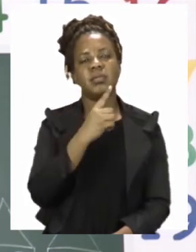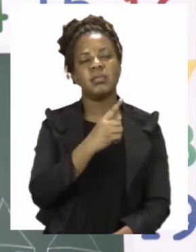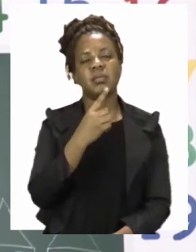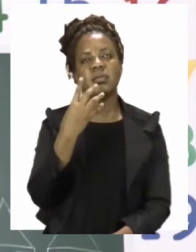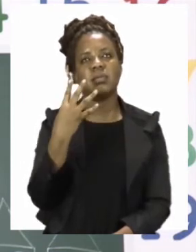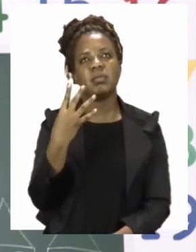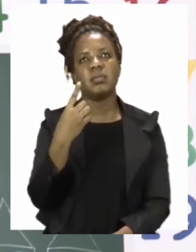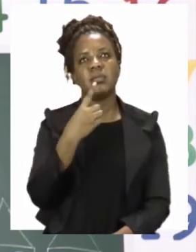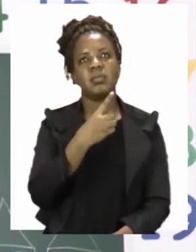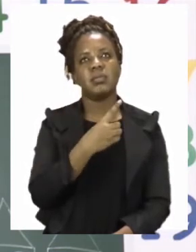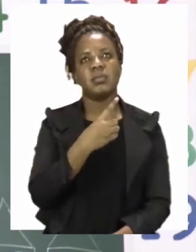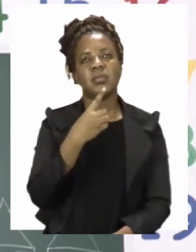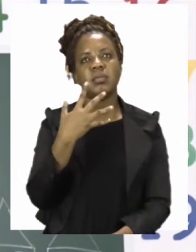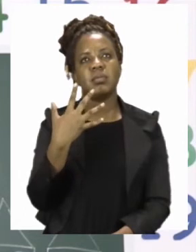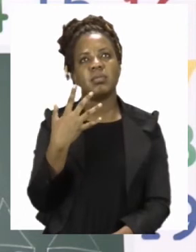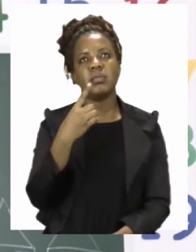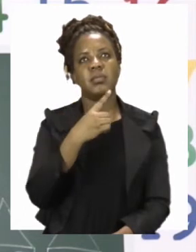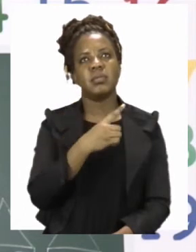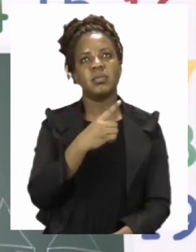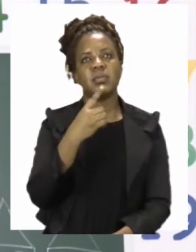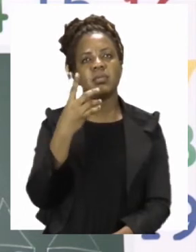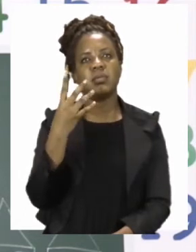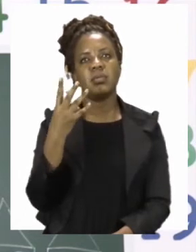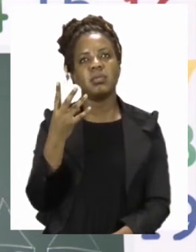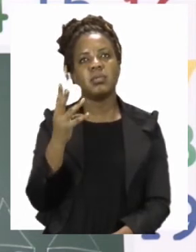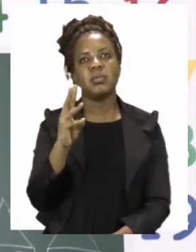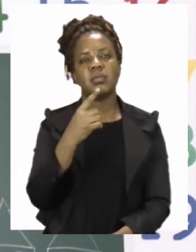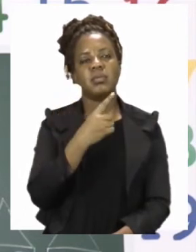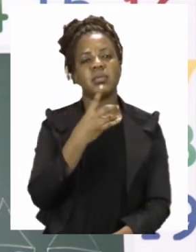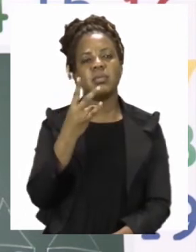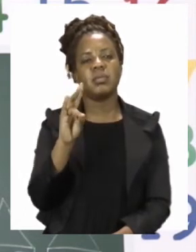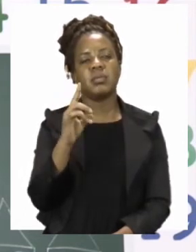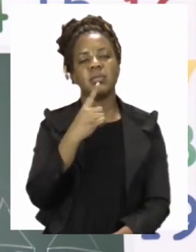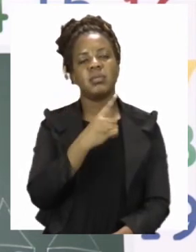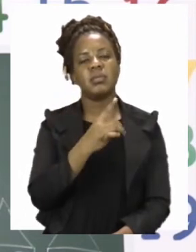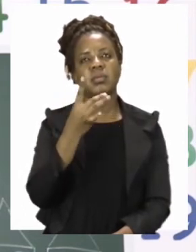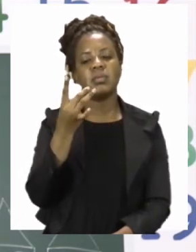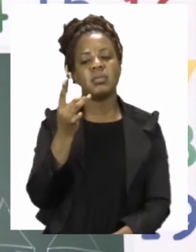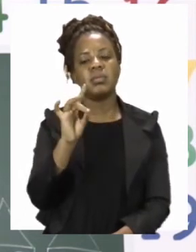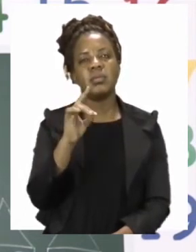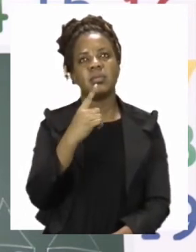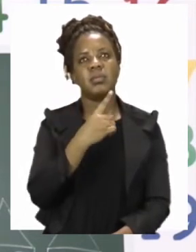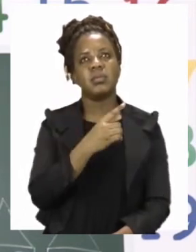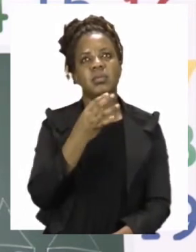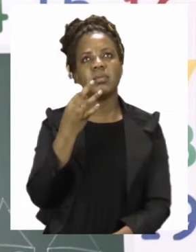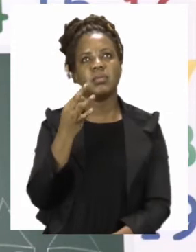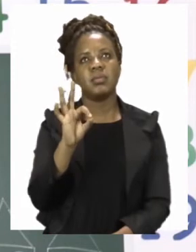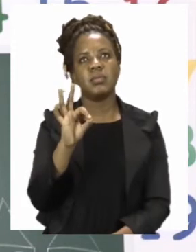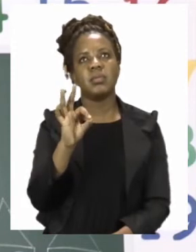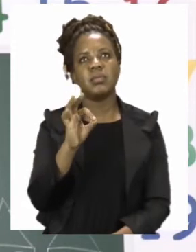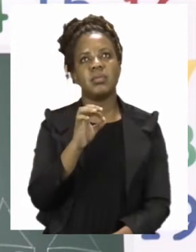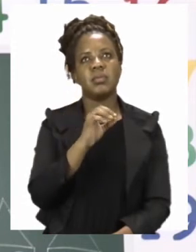lot to do. The first thing that we're going to do is find the missing numbers. Now, this one is going to be